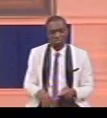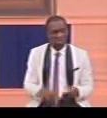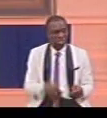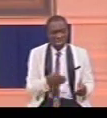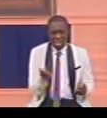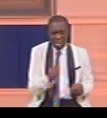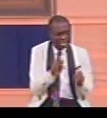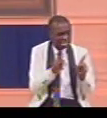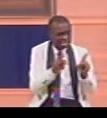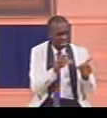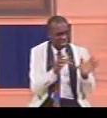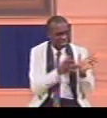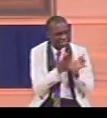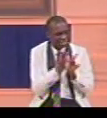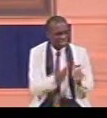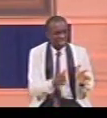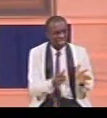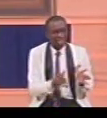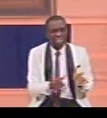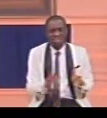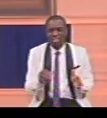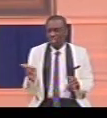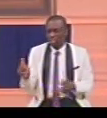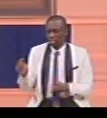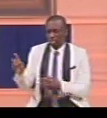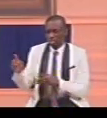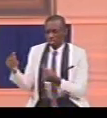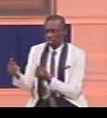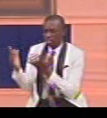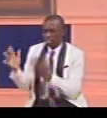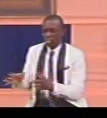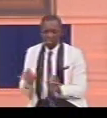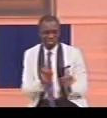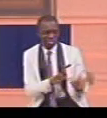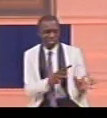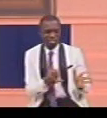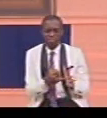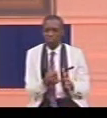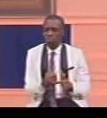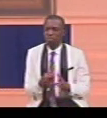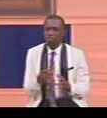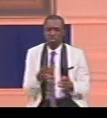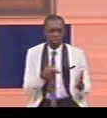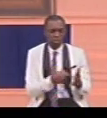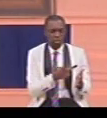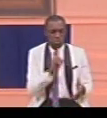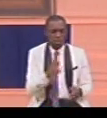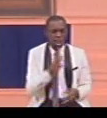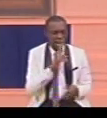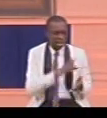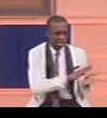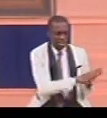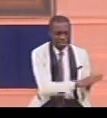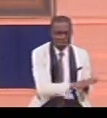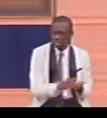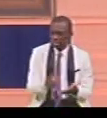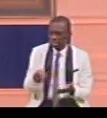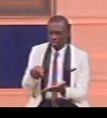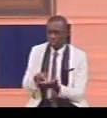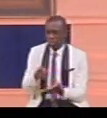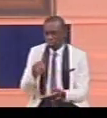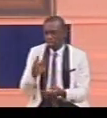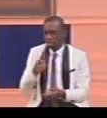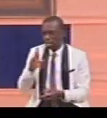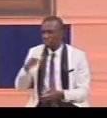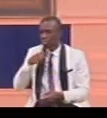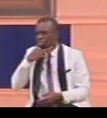but these ones are Wayward these ones are cleansed but these ones are defiled and the oil and water they will not